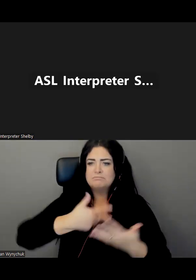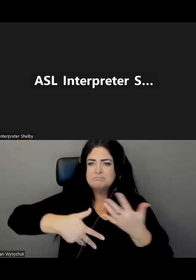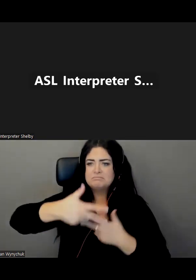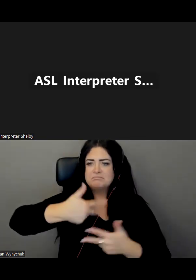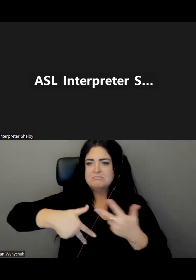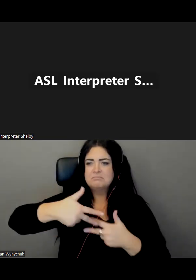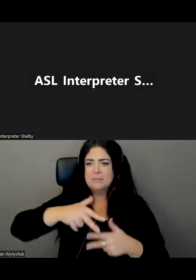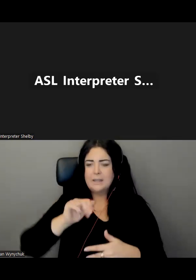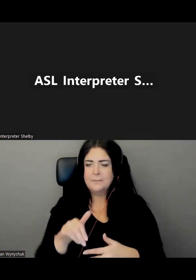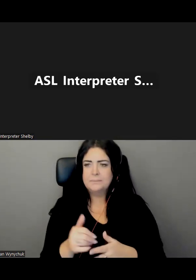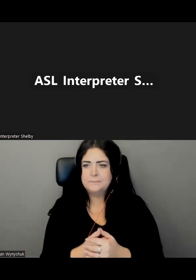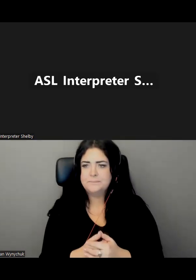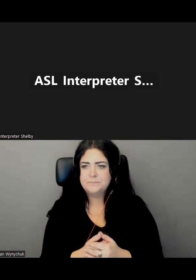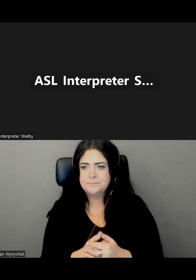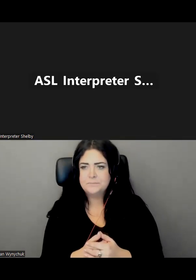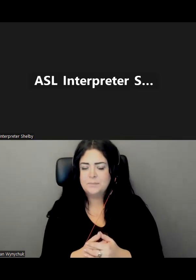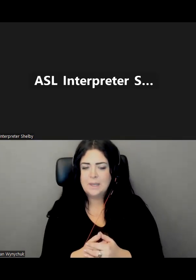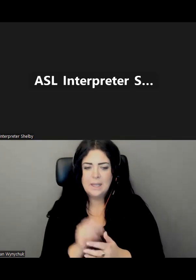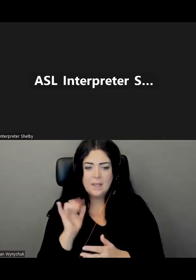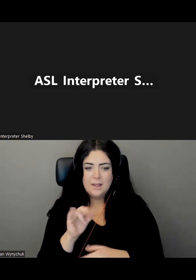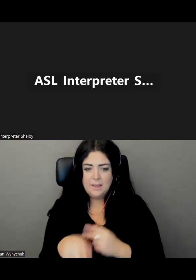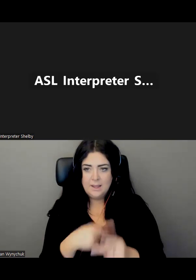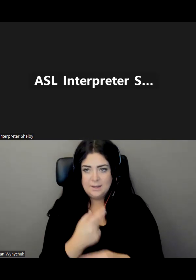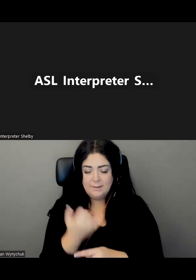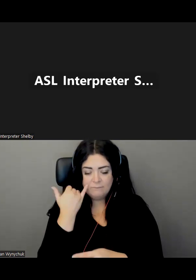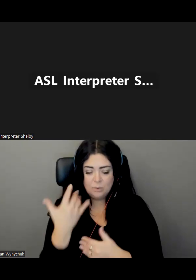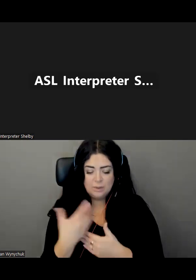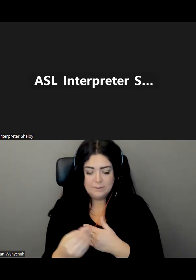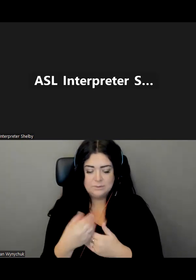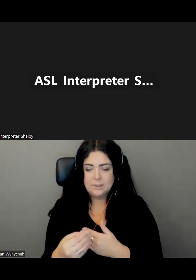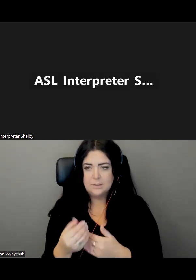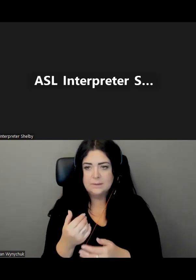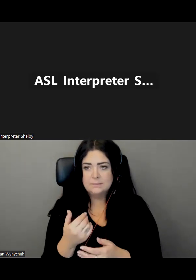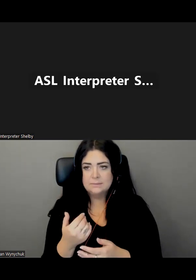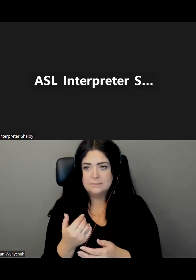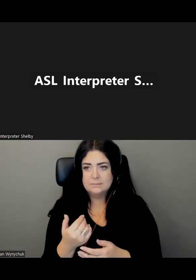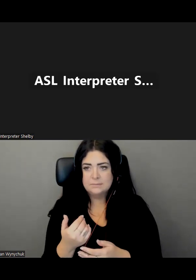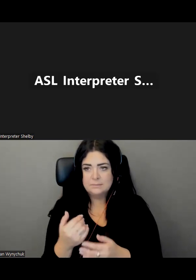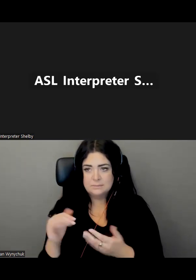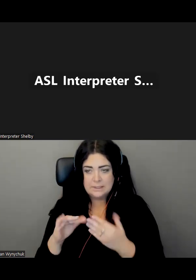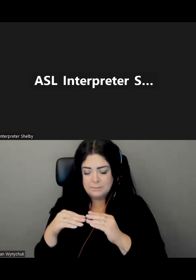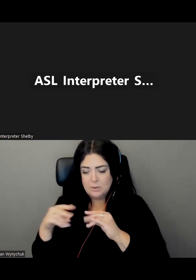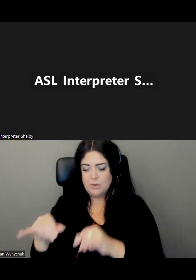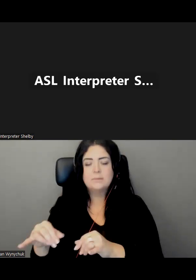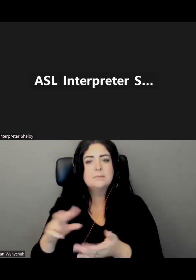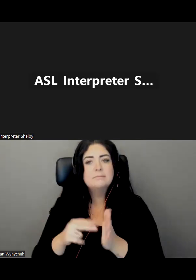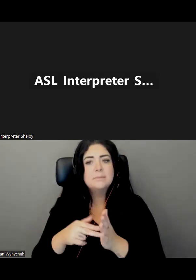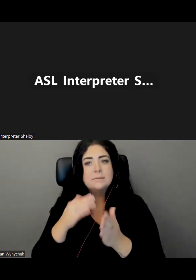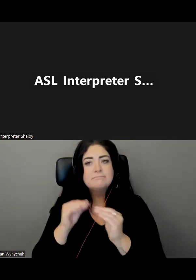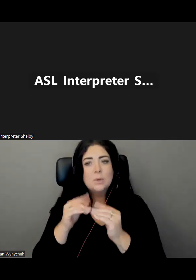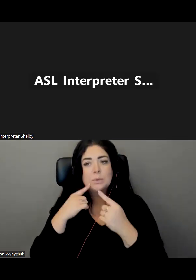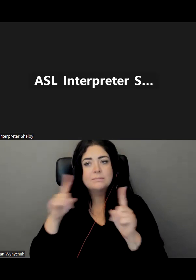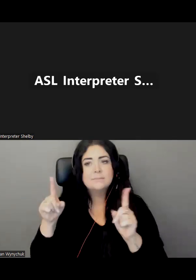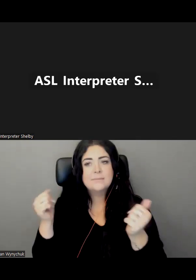like that. So by using those methods in outdoor gardens and community gardens, you can actually make it so that they're more successful.